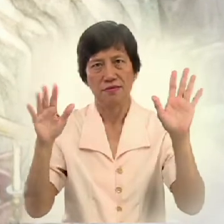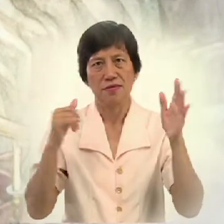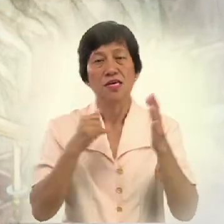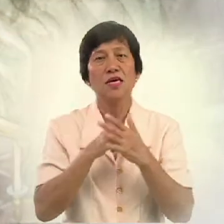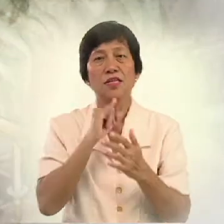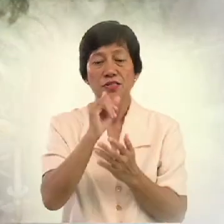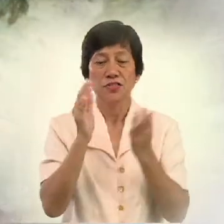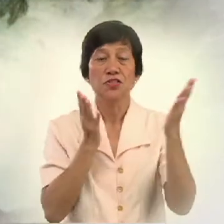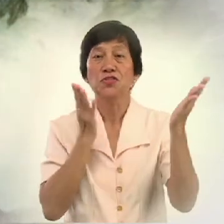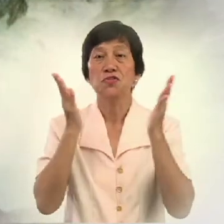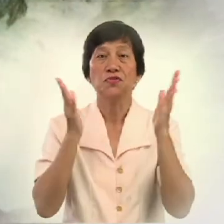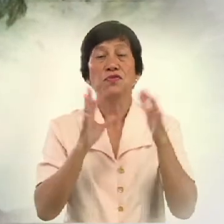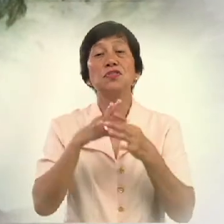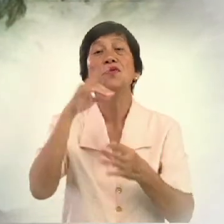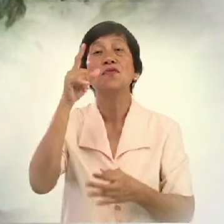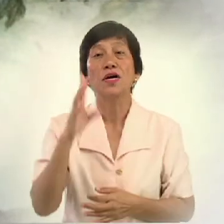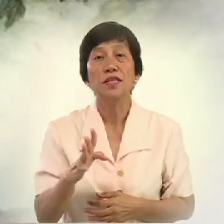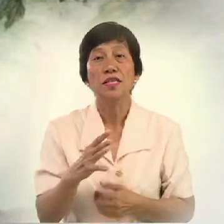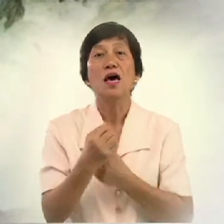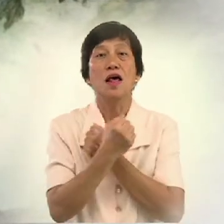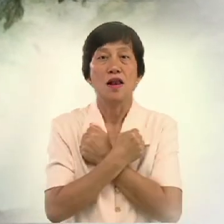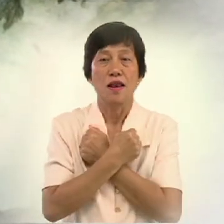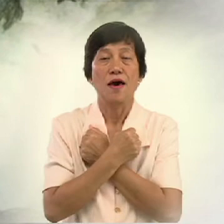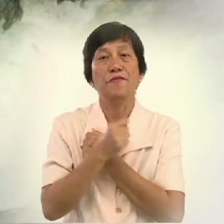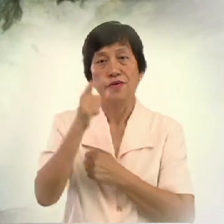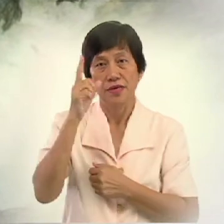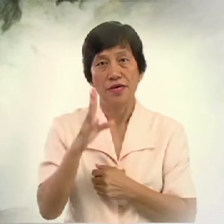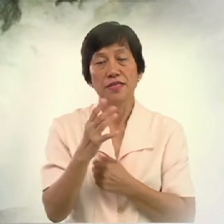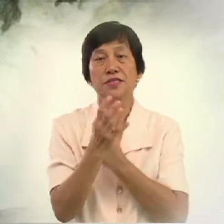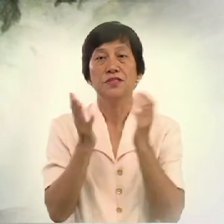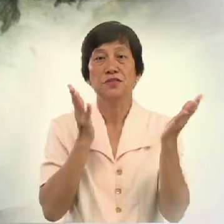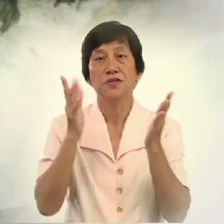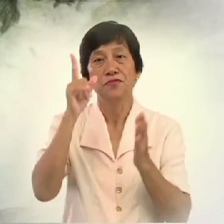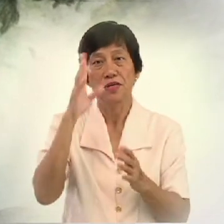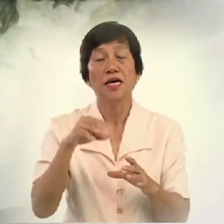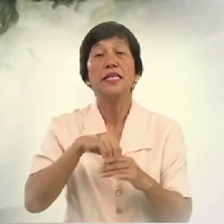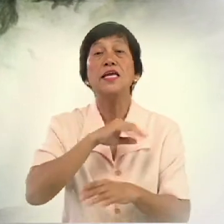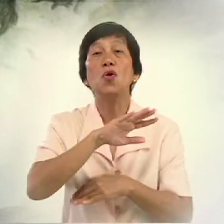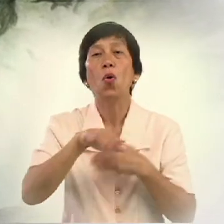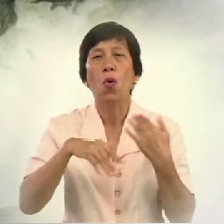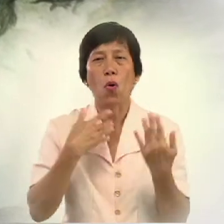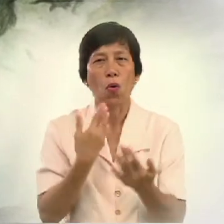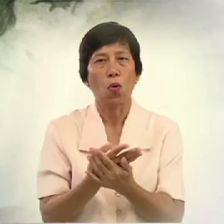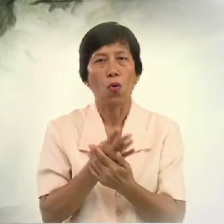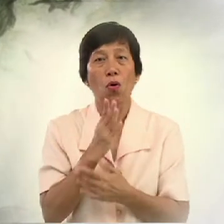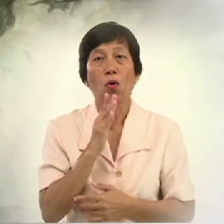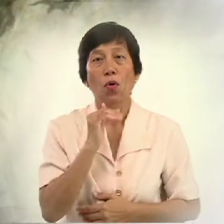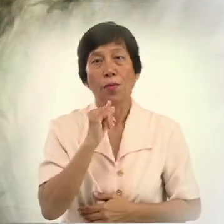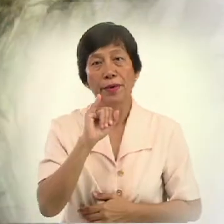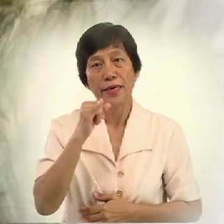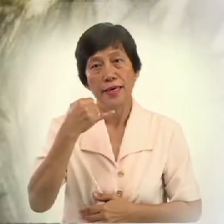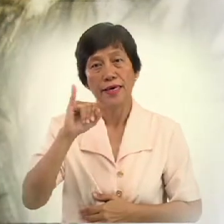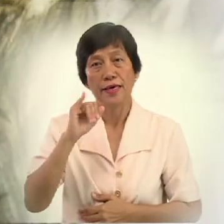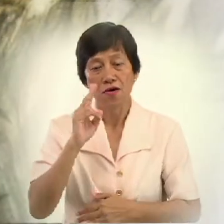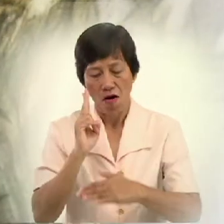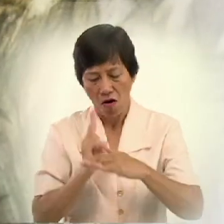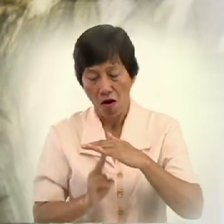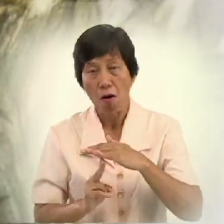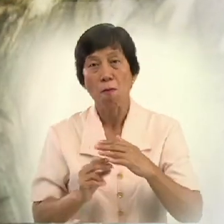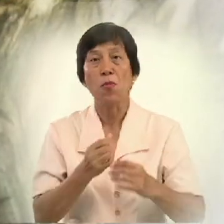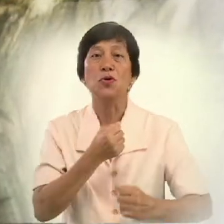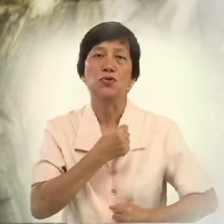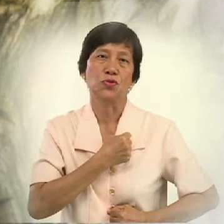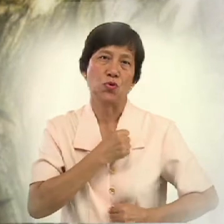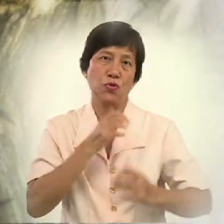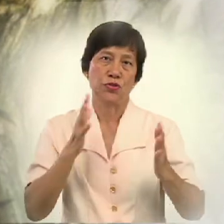conversion, he was given the light. It is the service of God, loving God